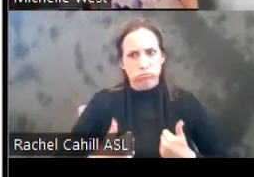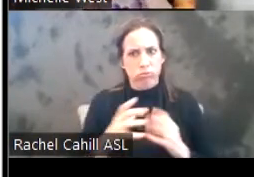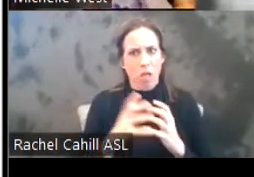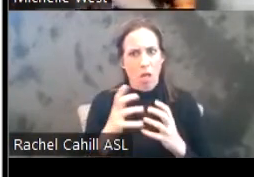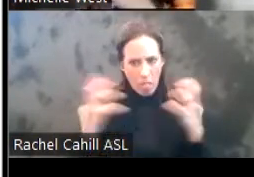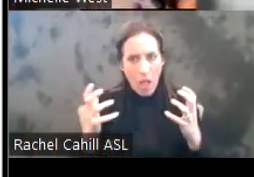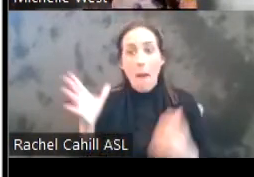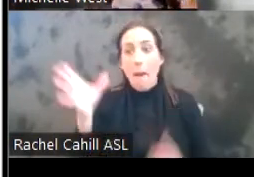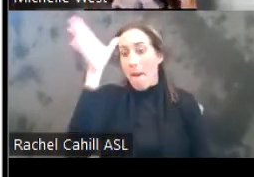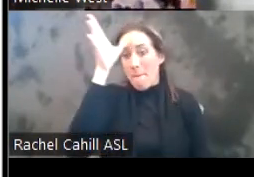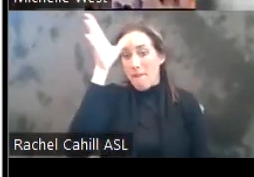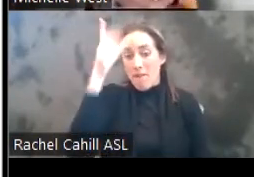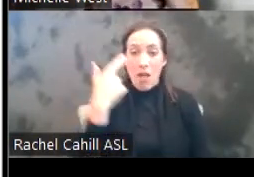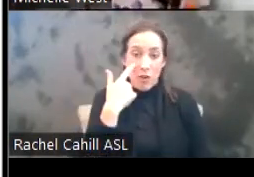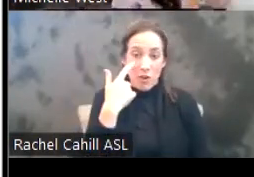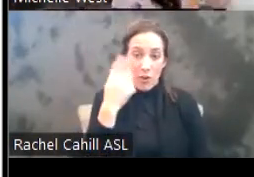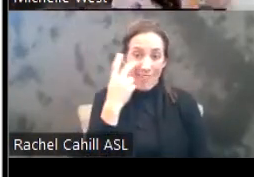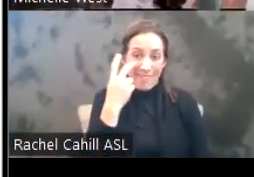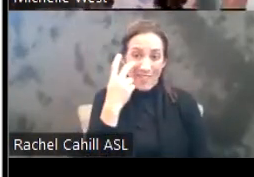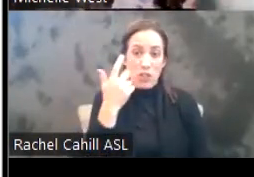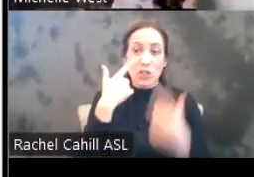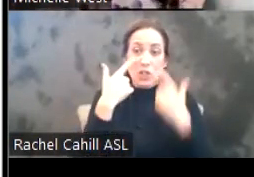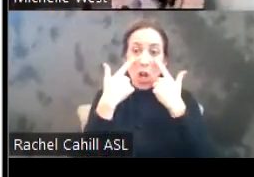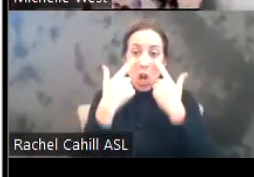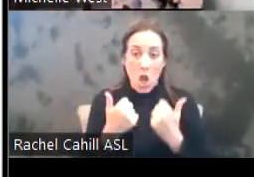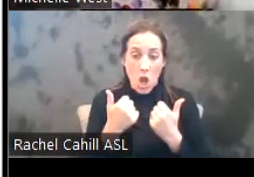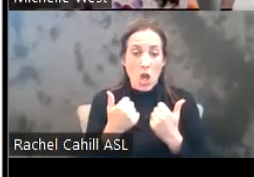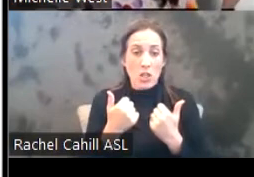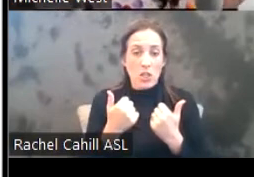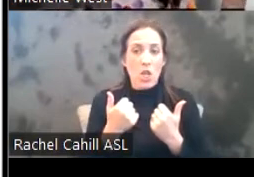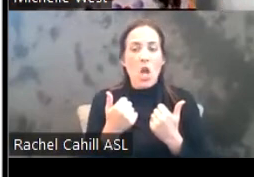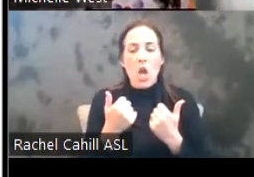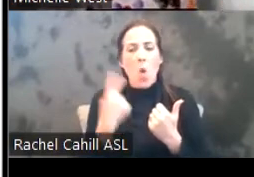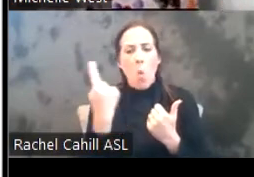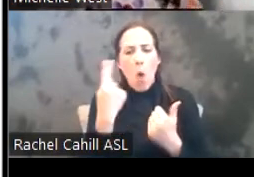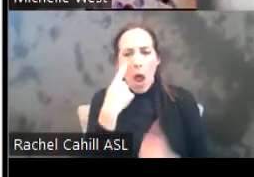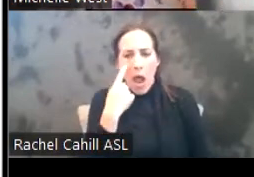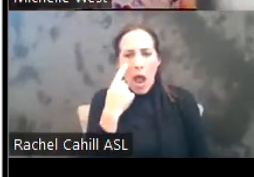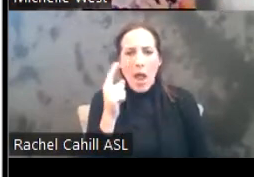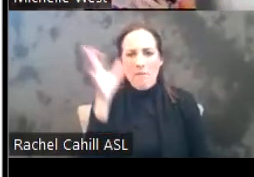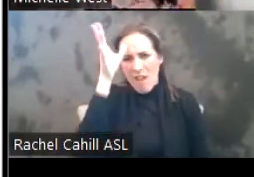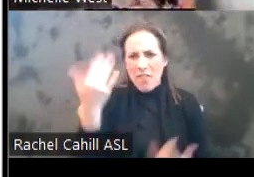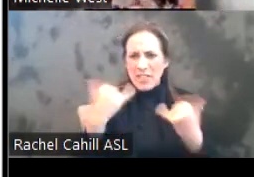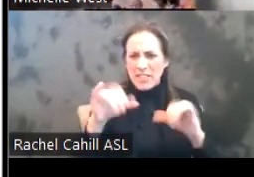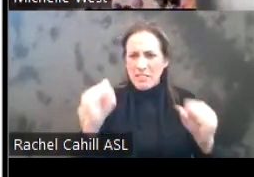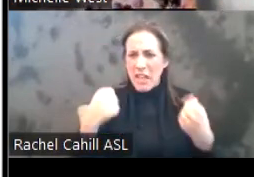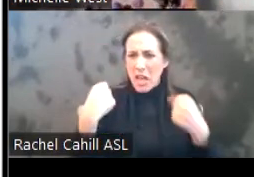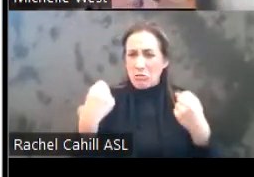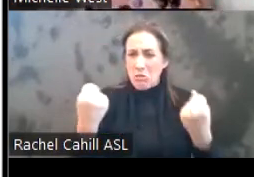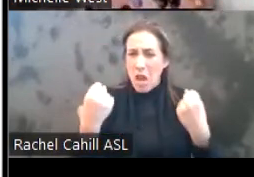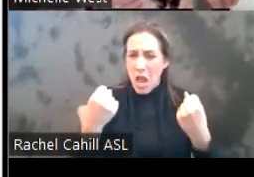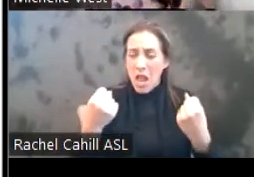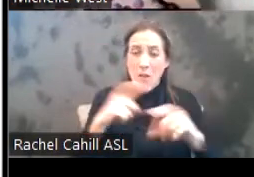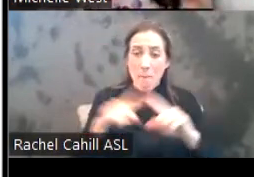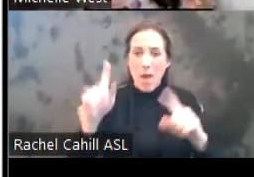dad is blind in one eye. He doesn't see himself as a disability. He can drive. He grew up with this, but he's legally blind in one eye. So